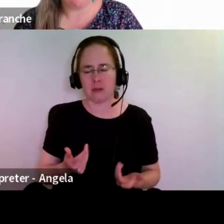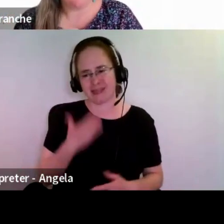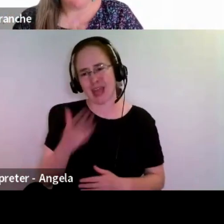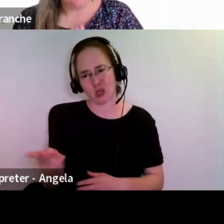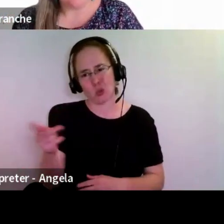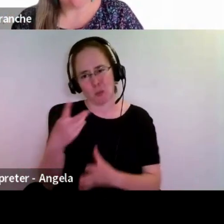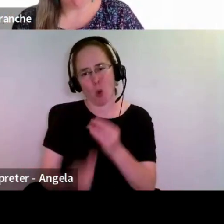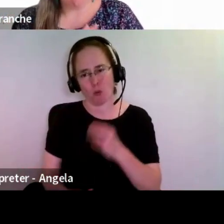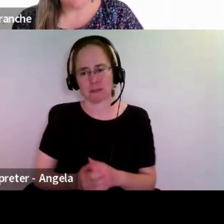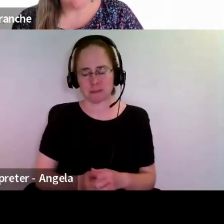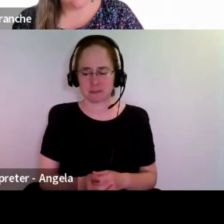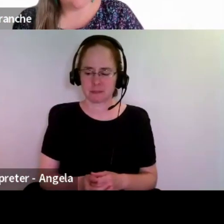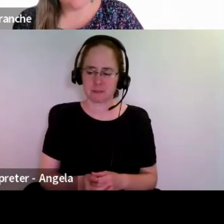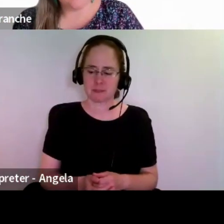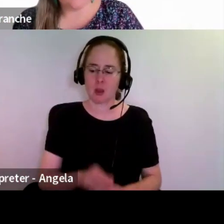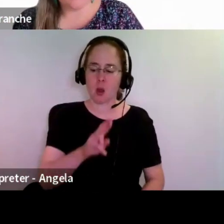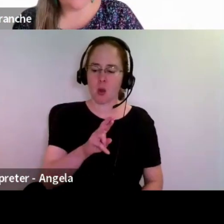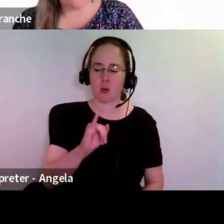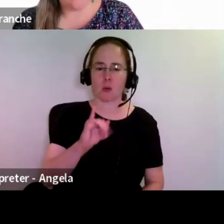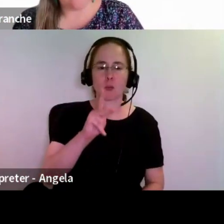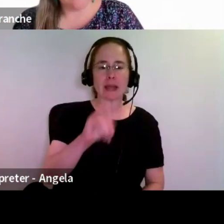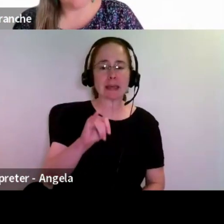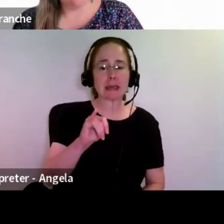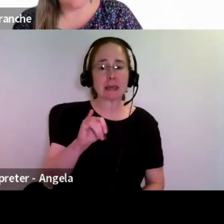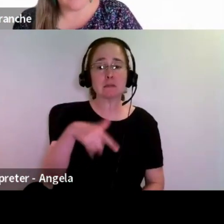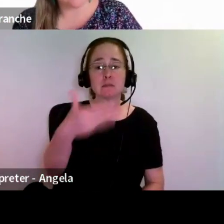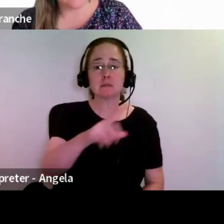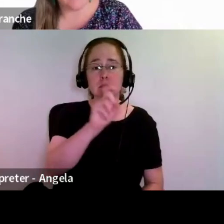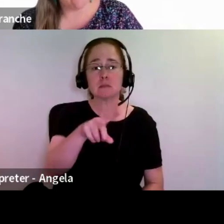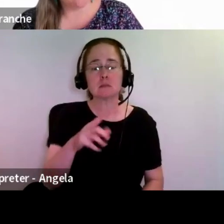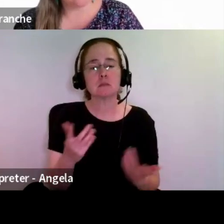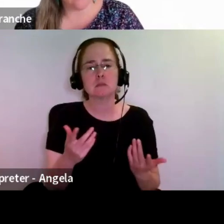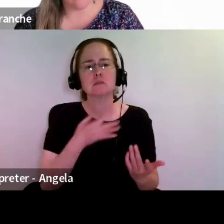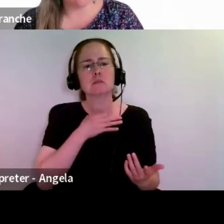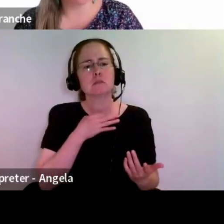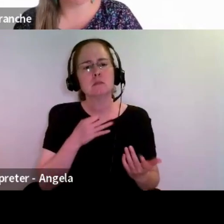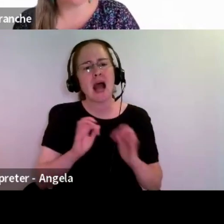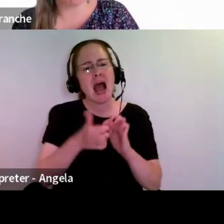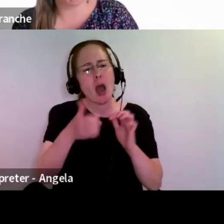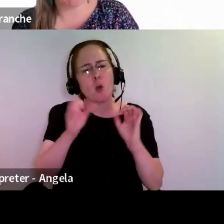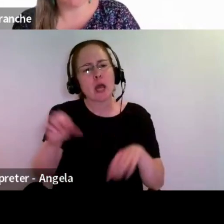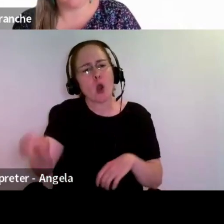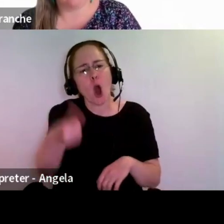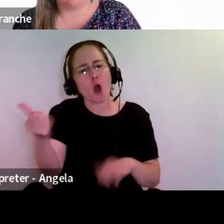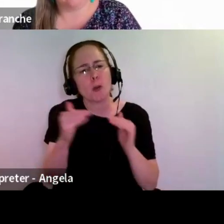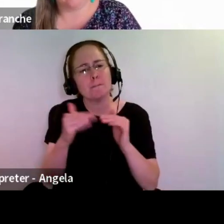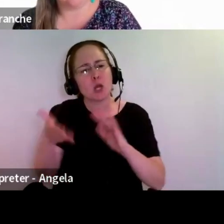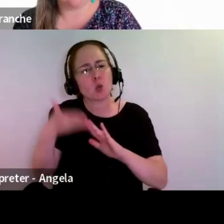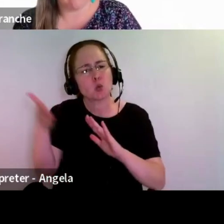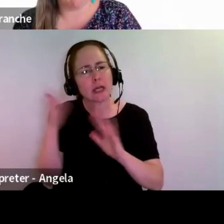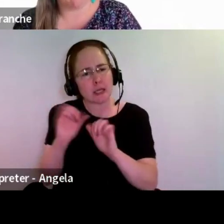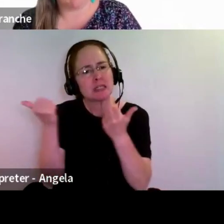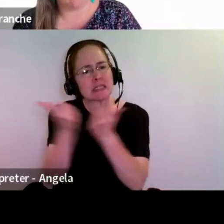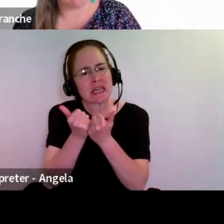you. Ricky, the next question is for you. We had someone ask, how can other peer-run